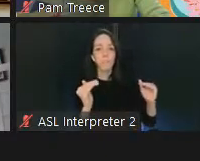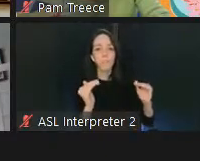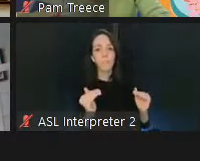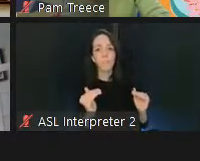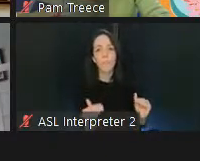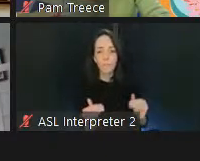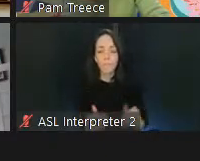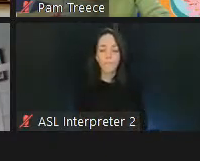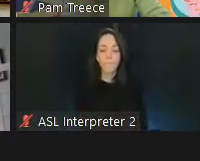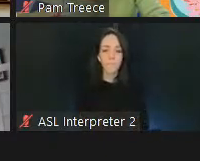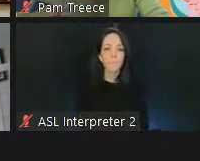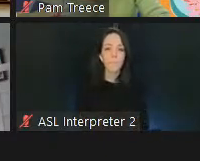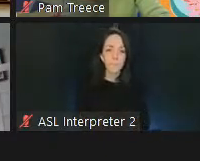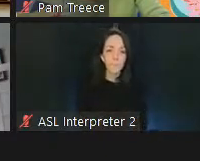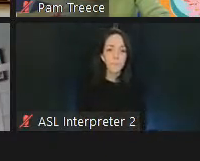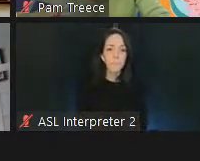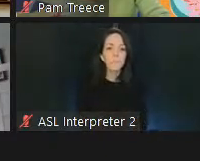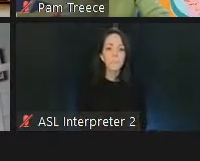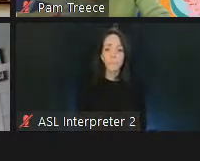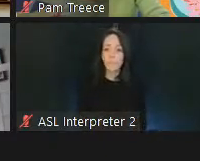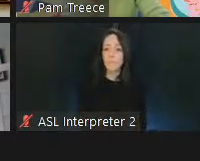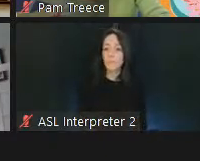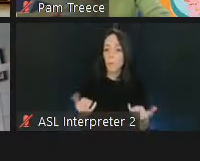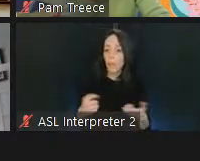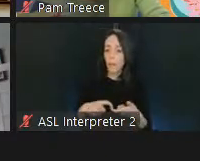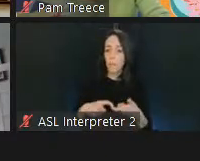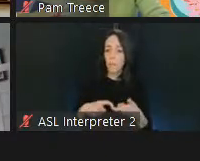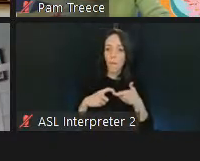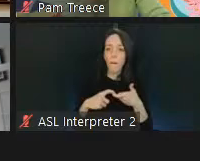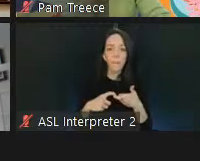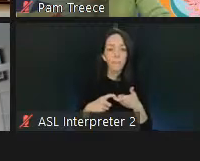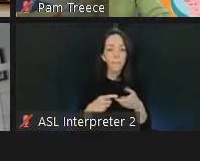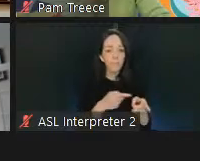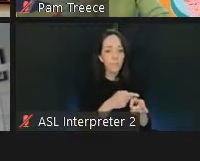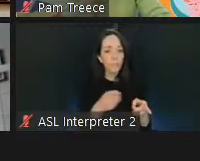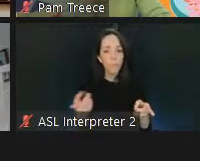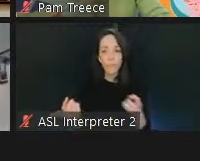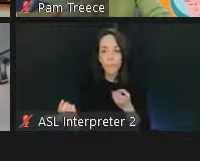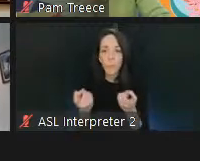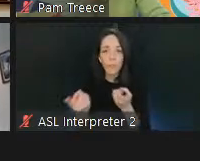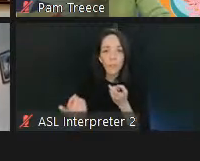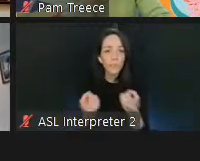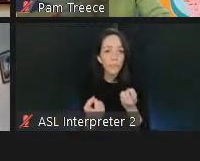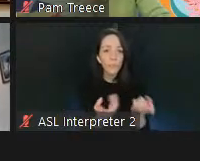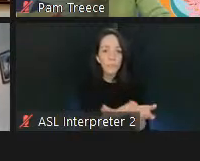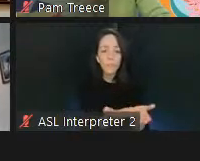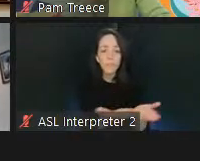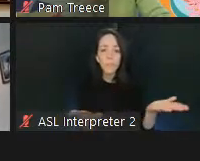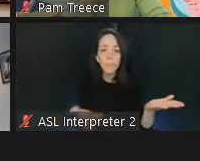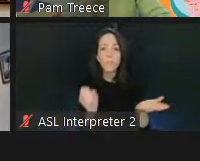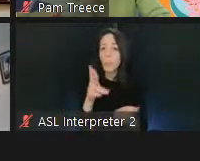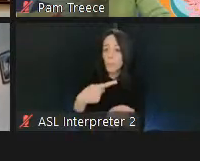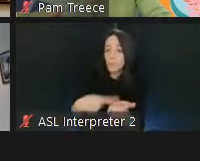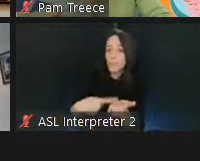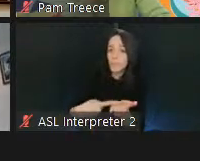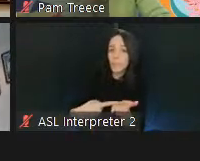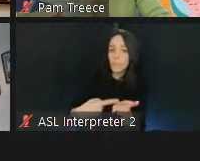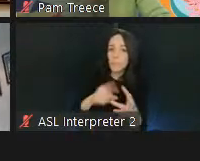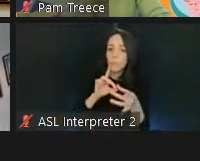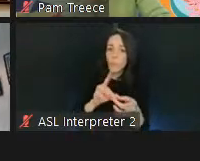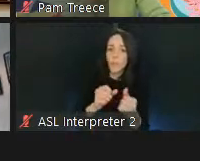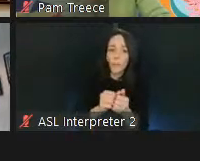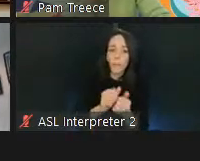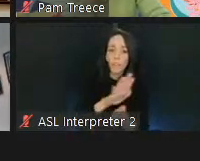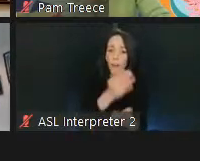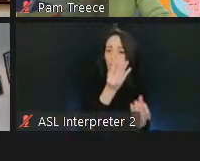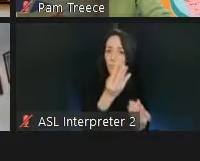of the presentation. So at this time, are there any questions of the or discussion of the material that you've seen